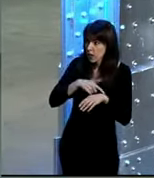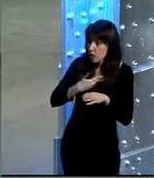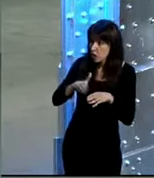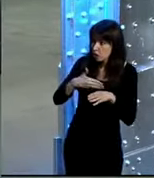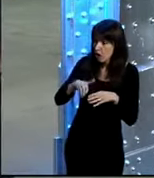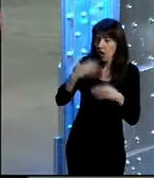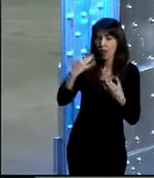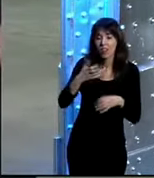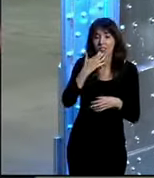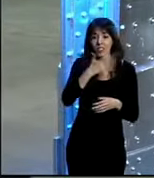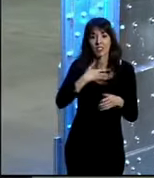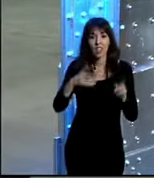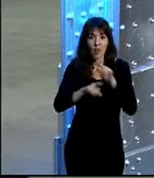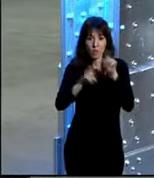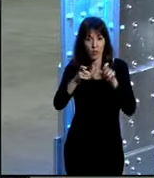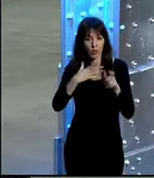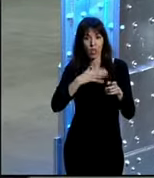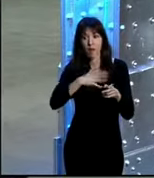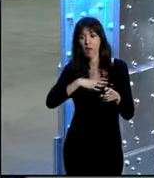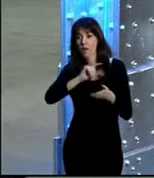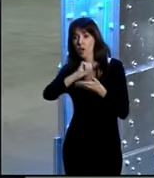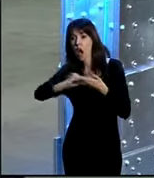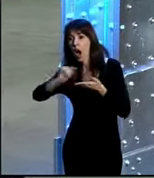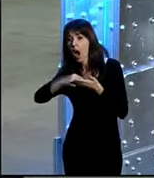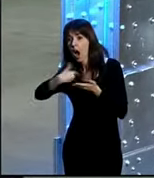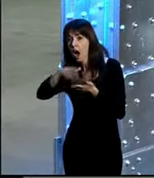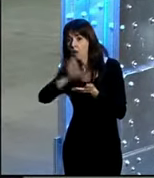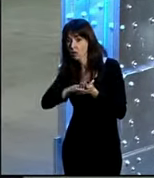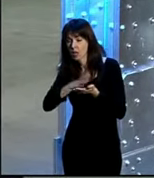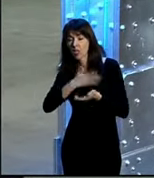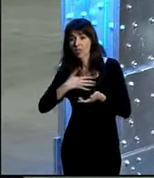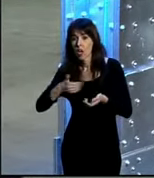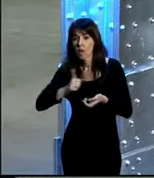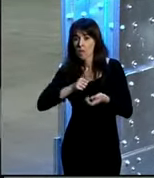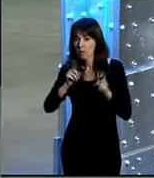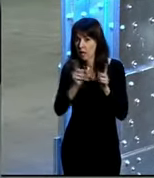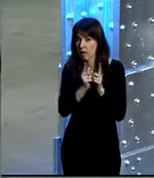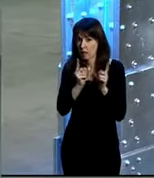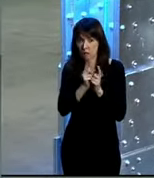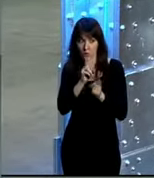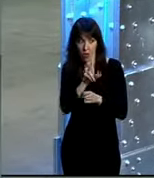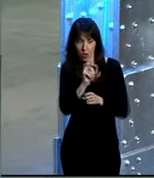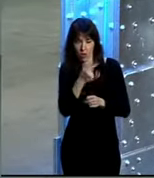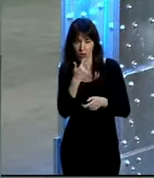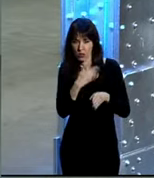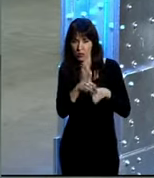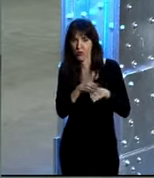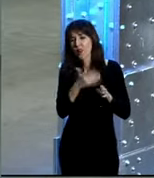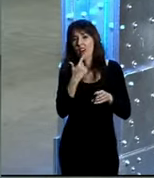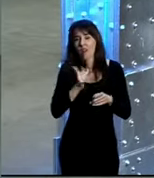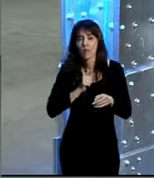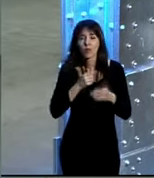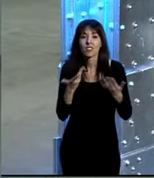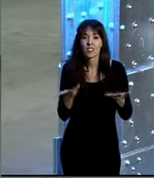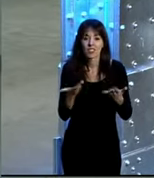a presentation before the scheduled time. This is amazing. I was timing it, and you made it. So if someone has a